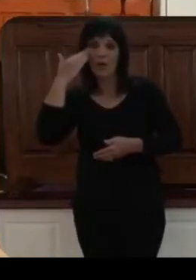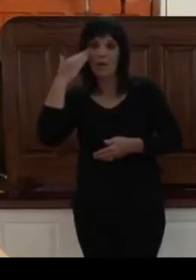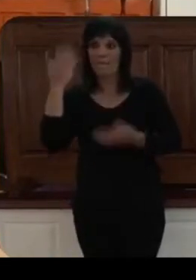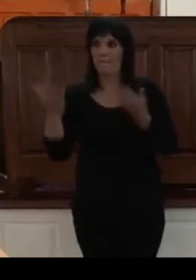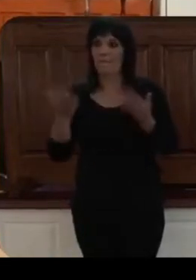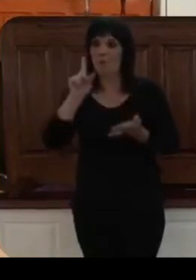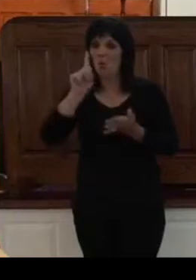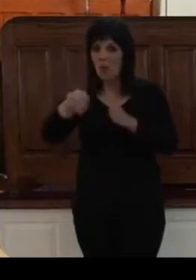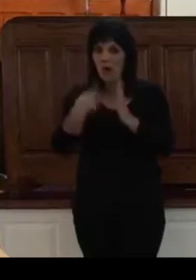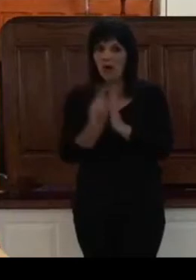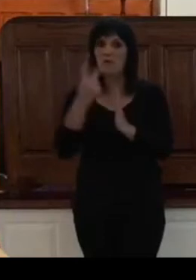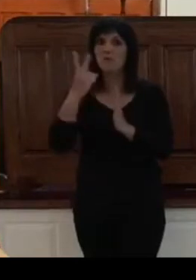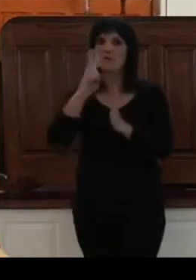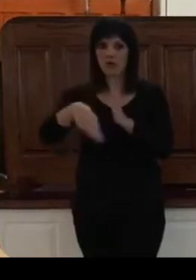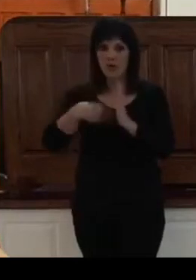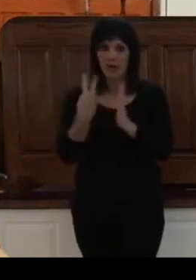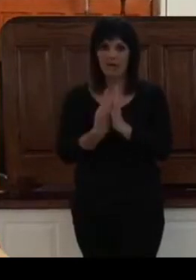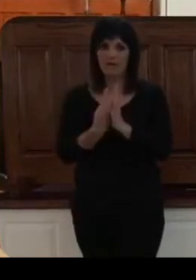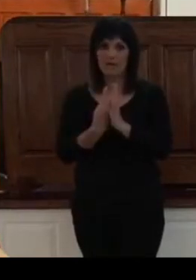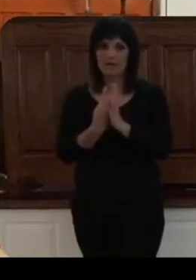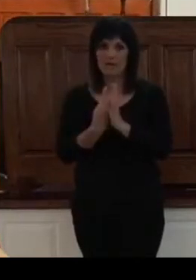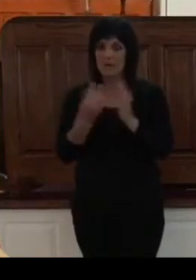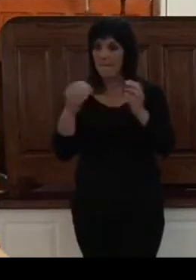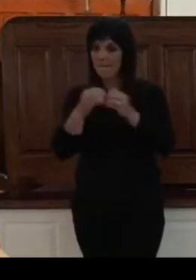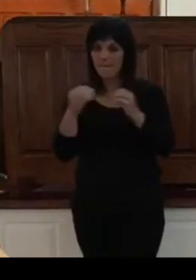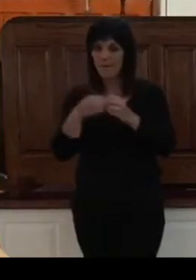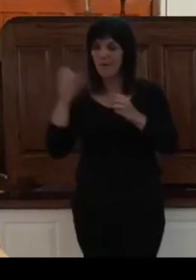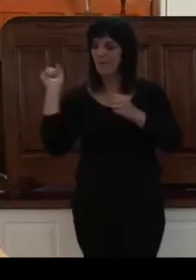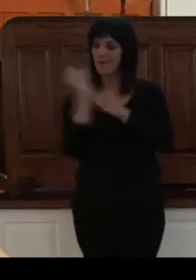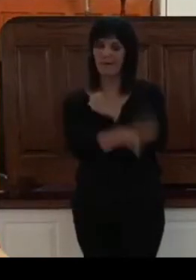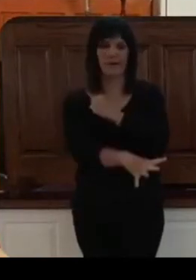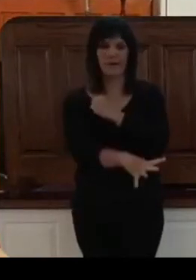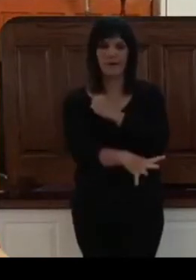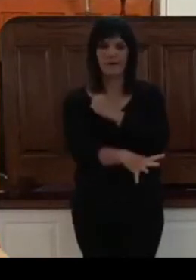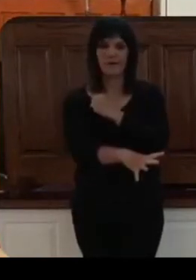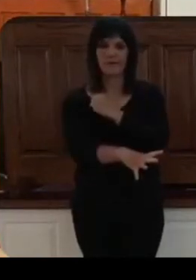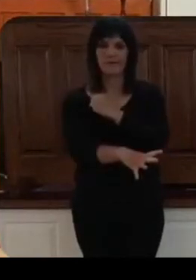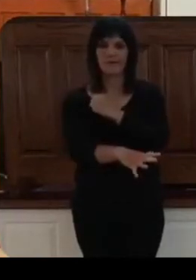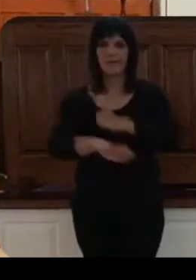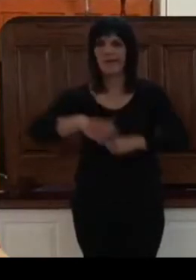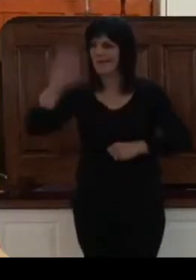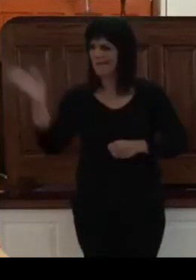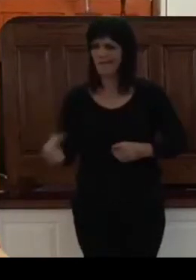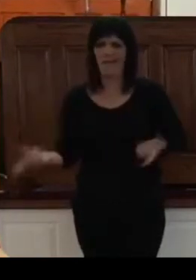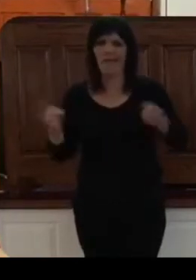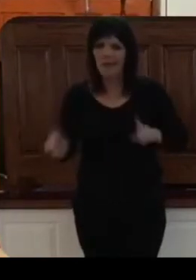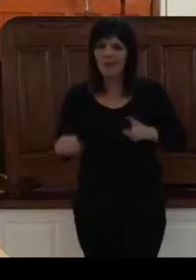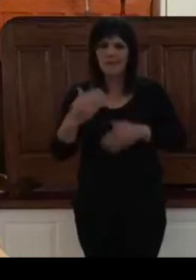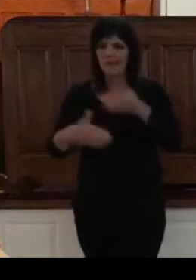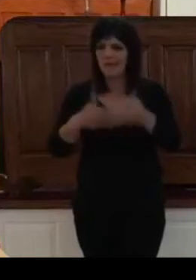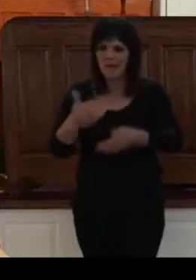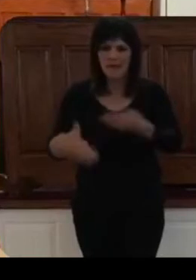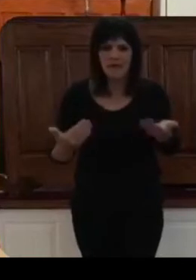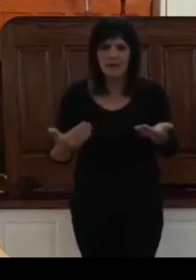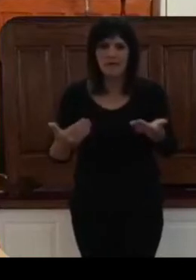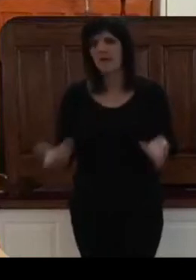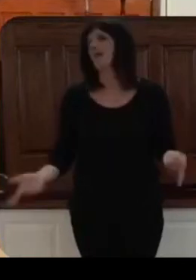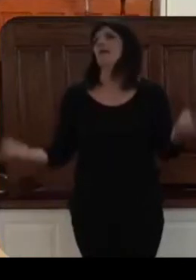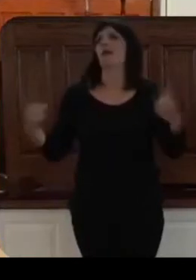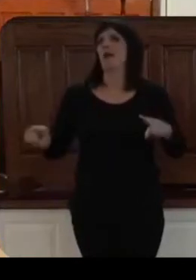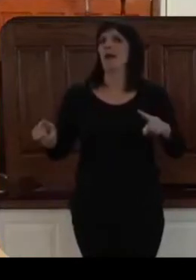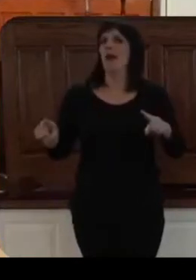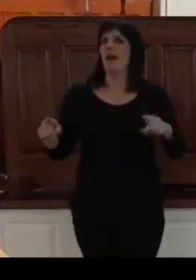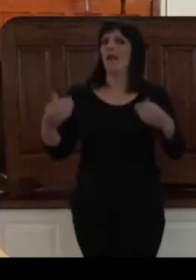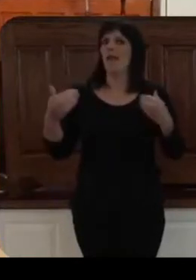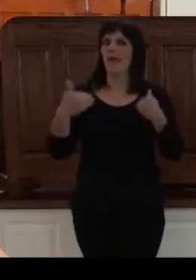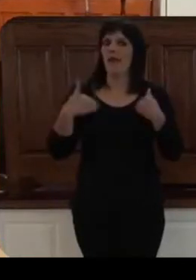hour, 2 hours, or even more is gone. I mean, nothing happened in your progress. Nothing happened productive.